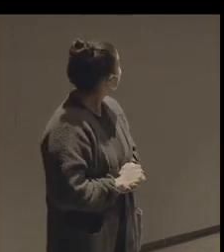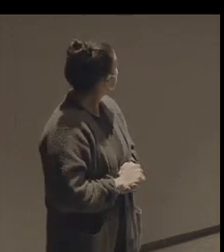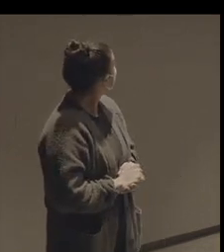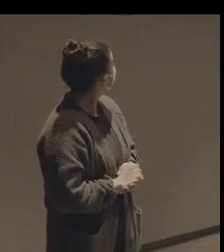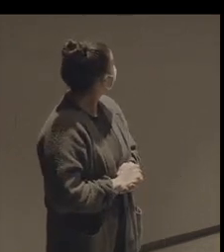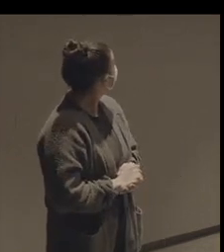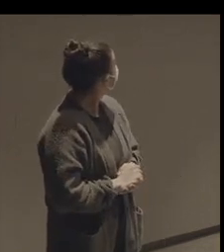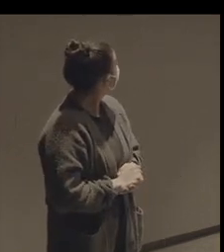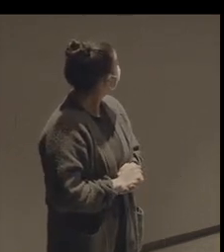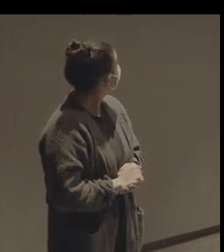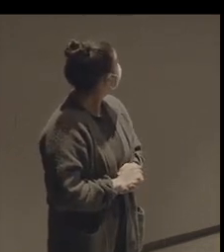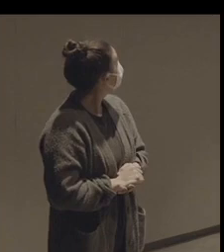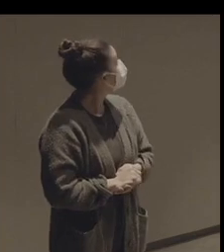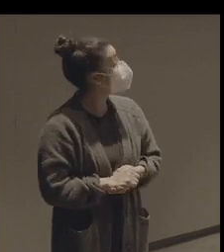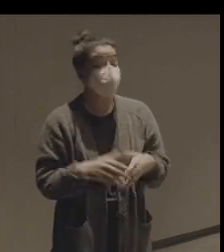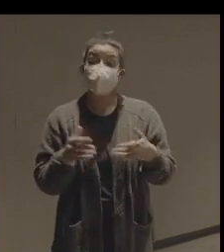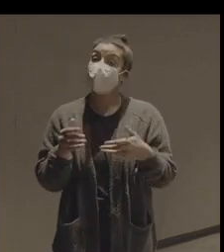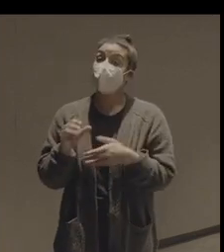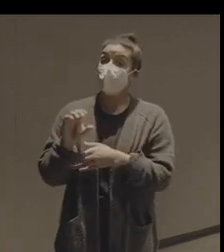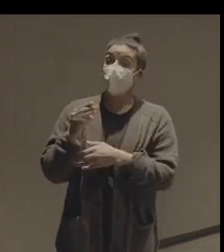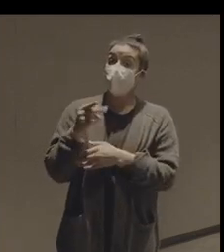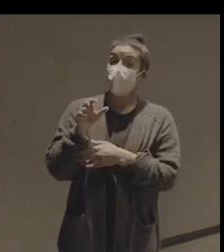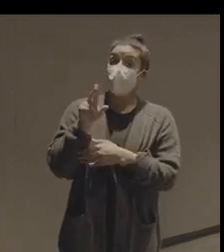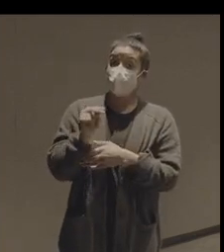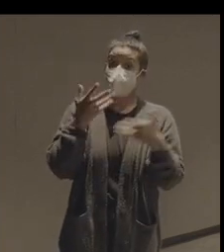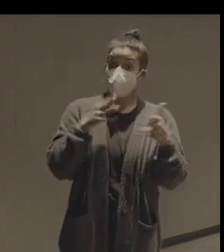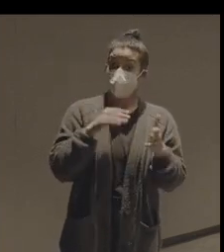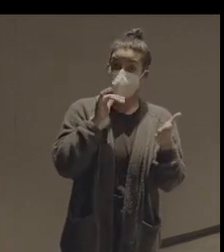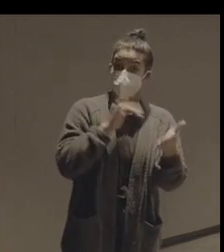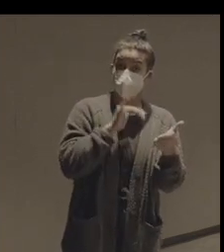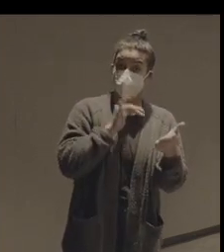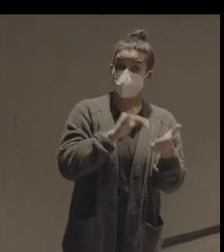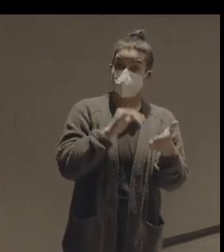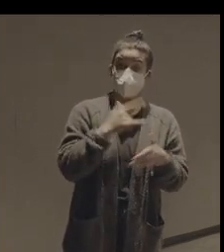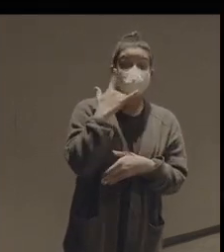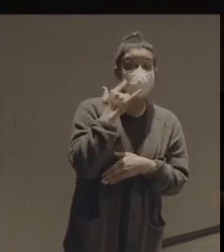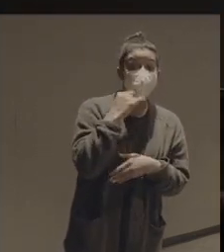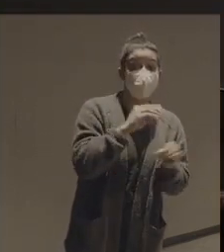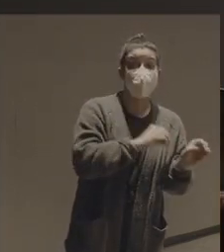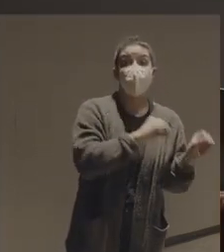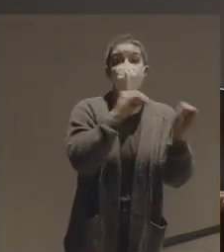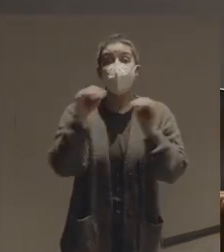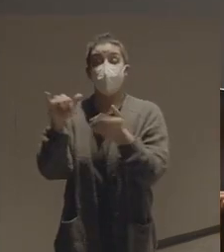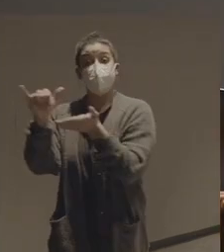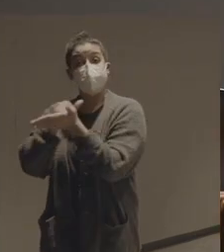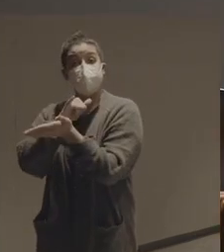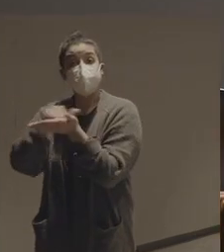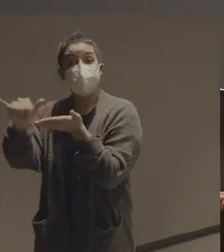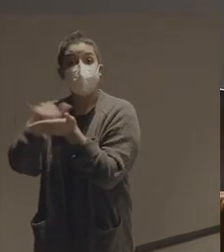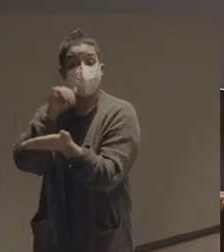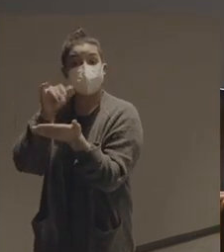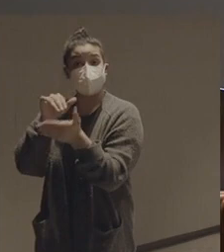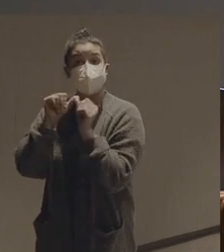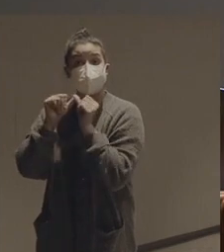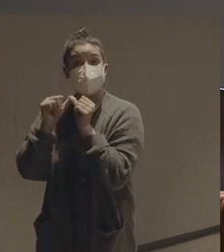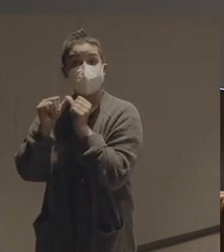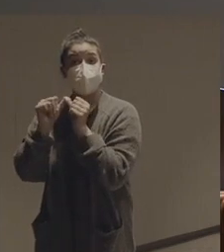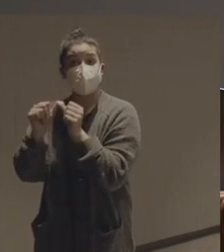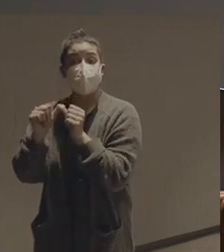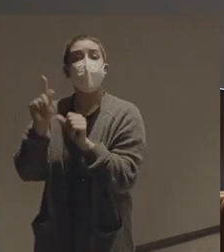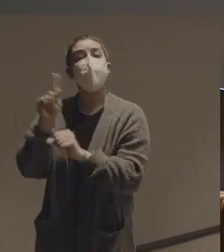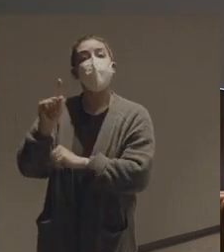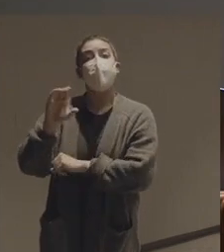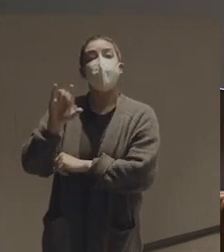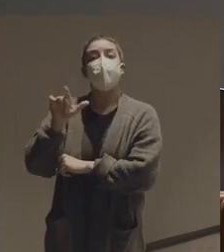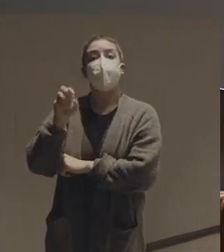Helen went on to New York to study at Columbia for a year in 56, and in 1957 moved on to Boston University, where she received her master's in